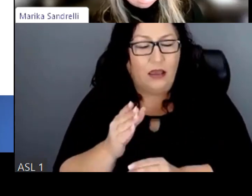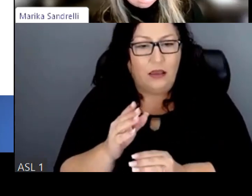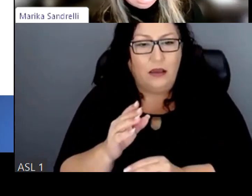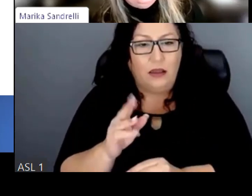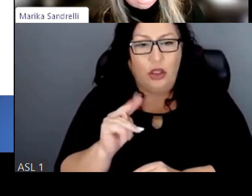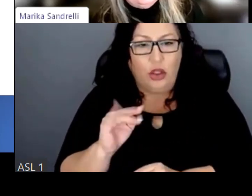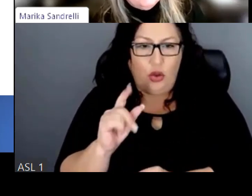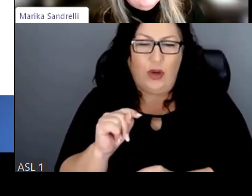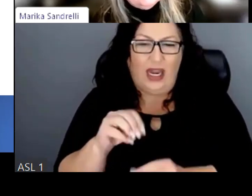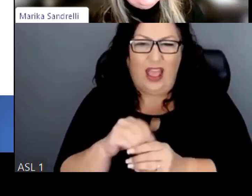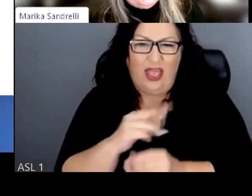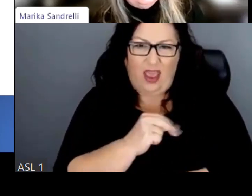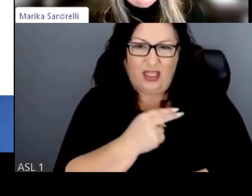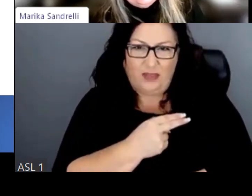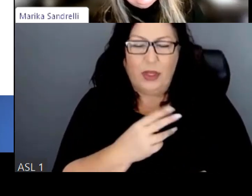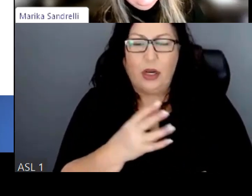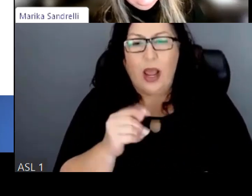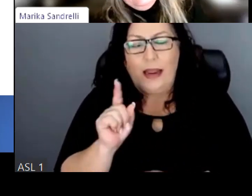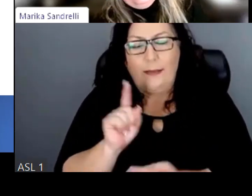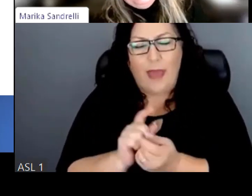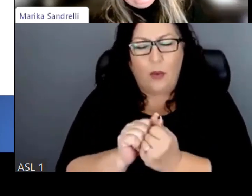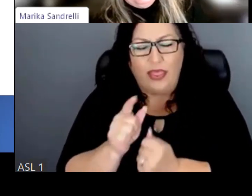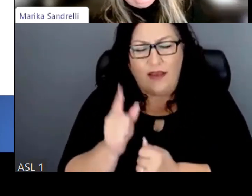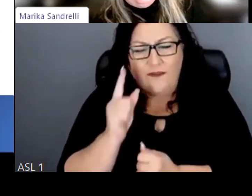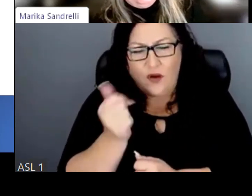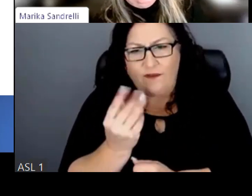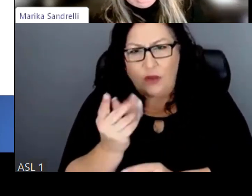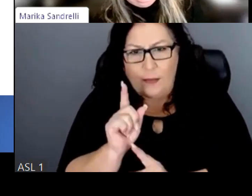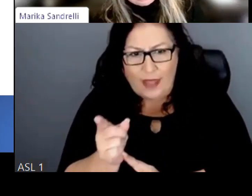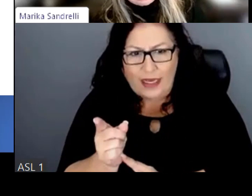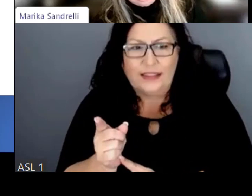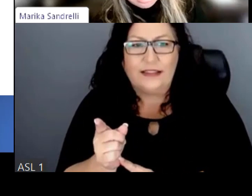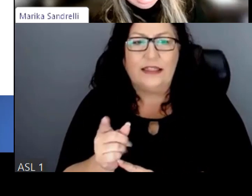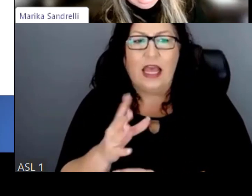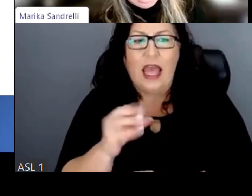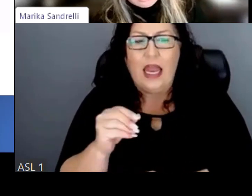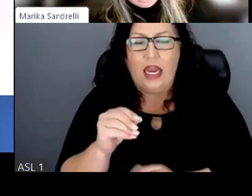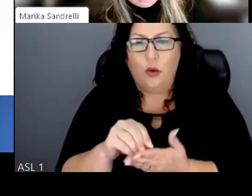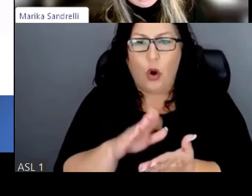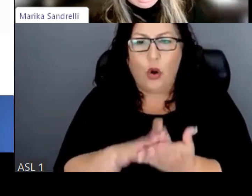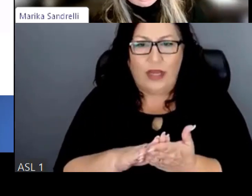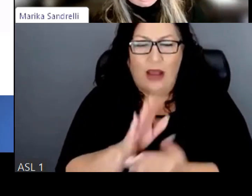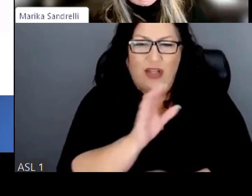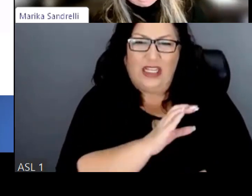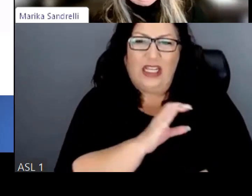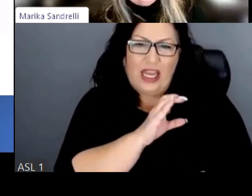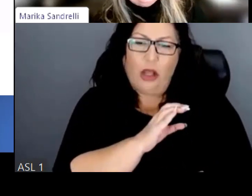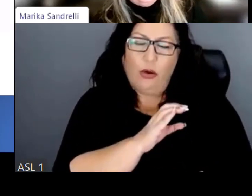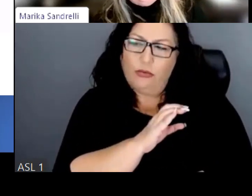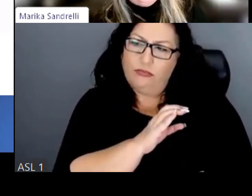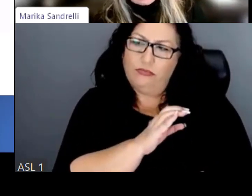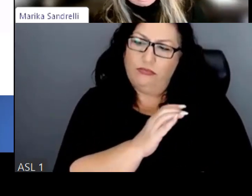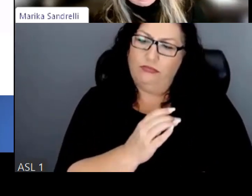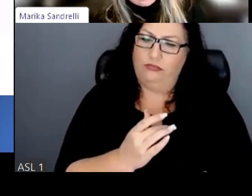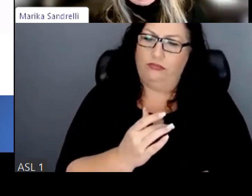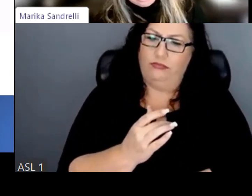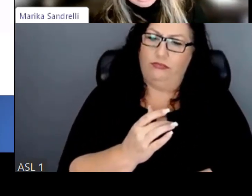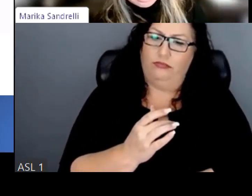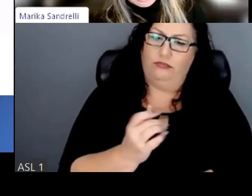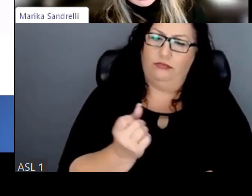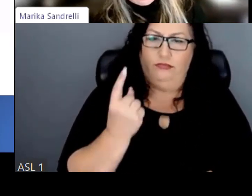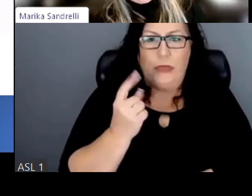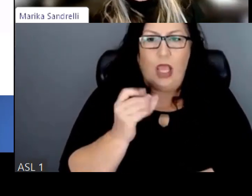unit in one of our hospitals. And he had met with him for a few minutes. And then he wrote down his clinical